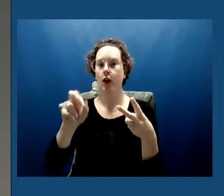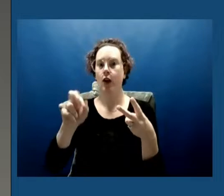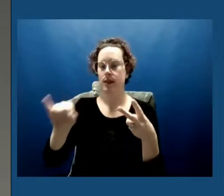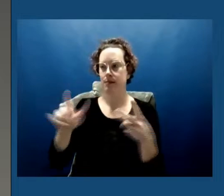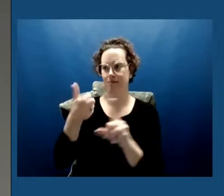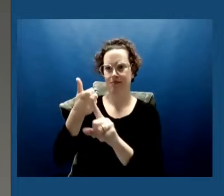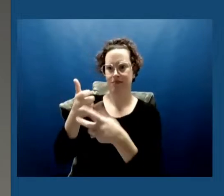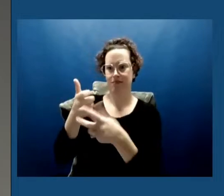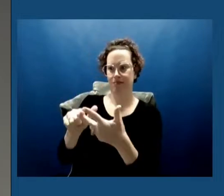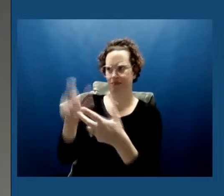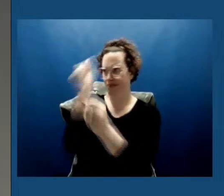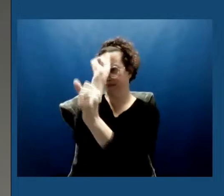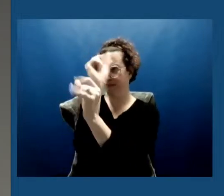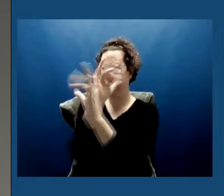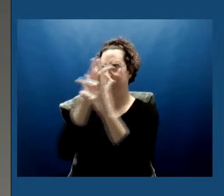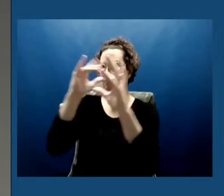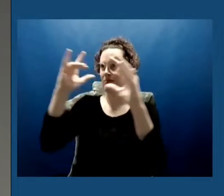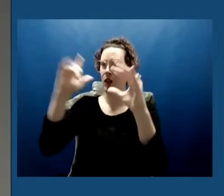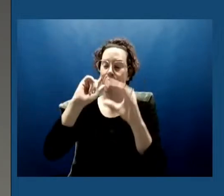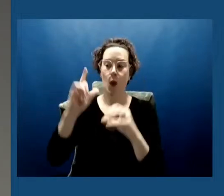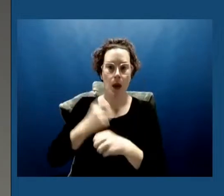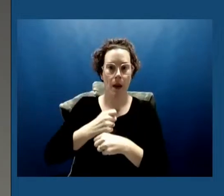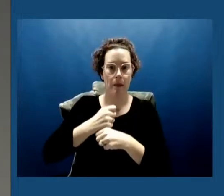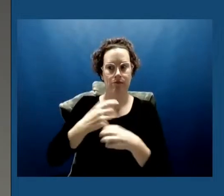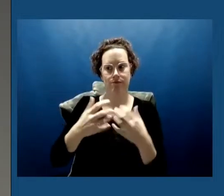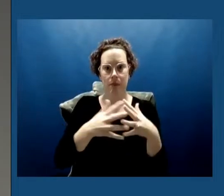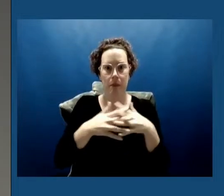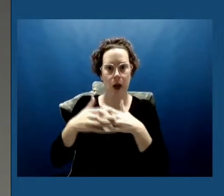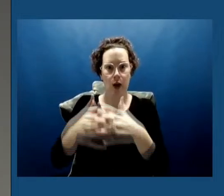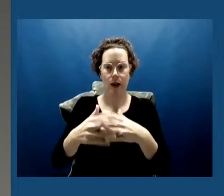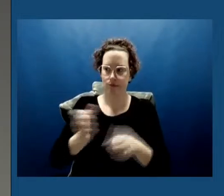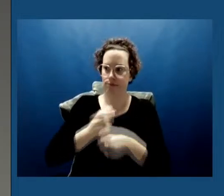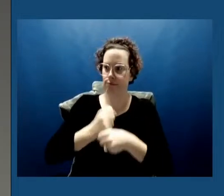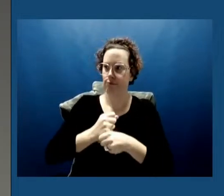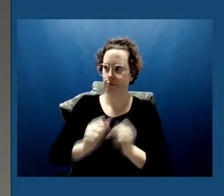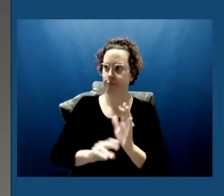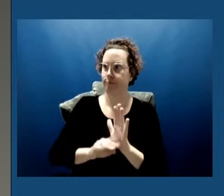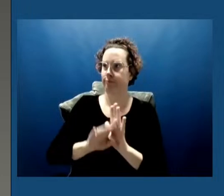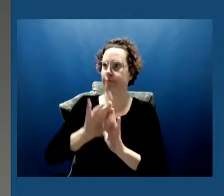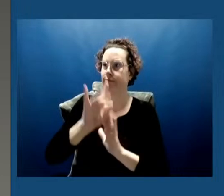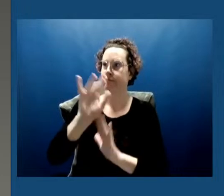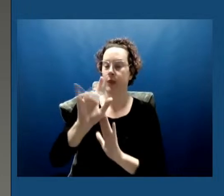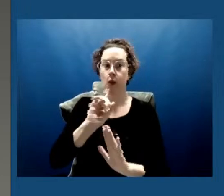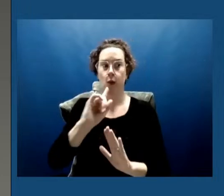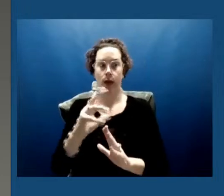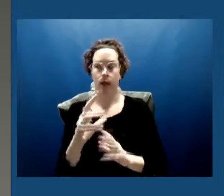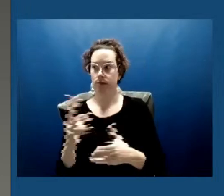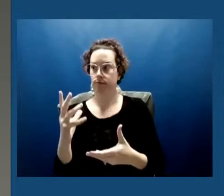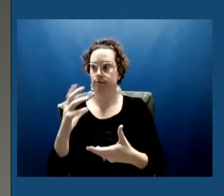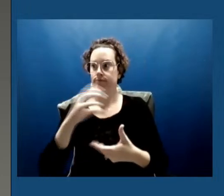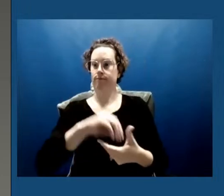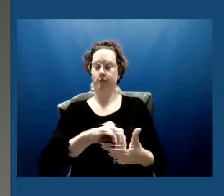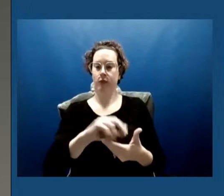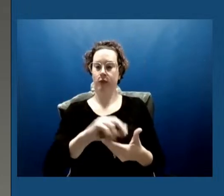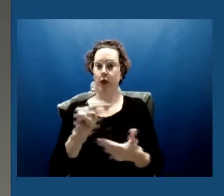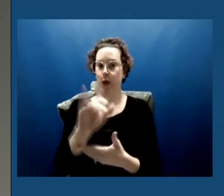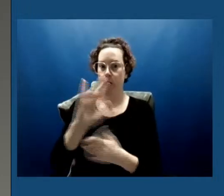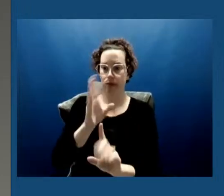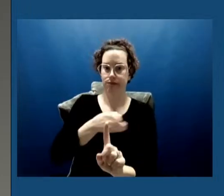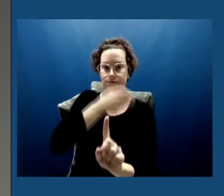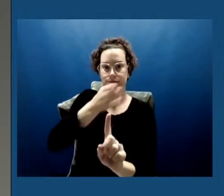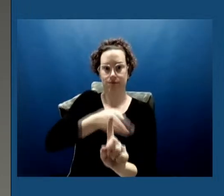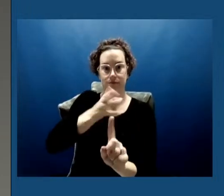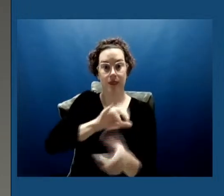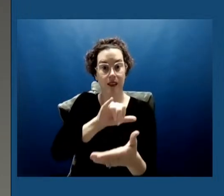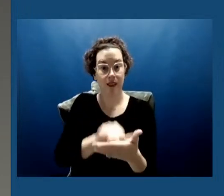rebuilding American manufacturing and a true partner in making New York a major center of that effort. Governor Hochul, who I've worked with